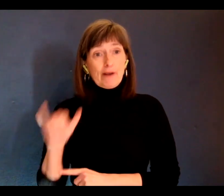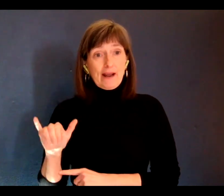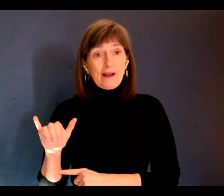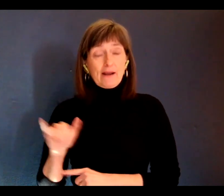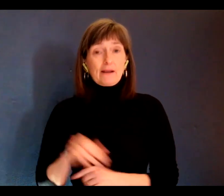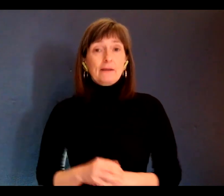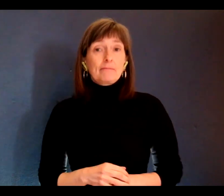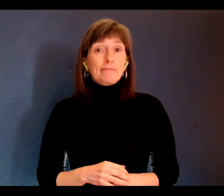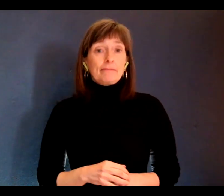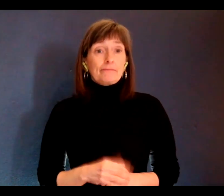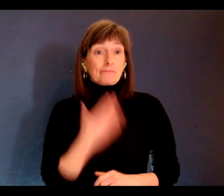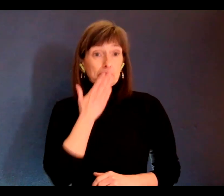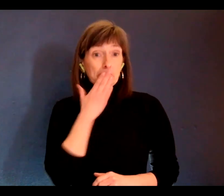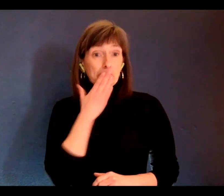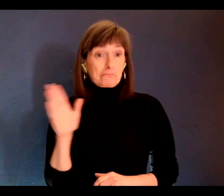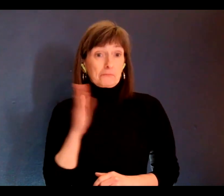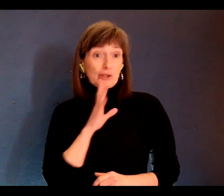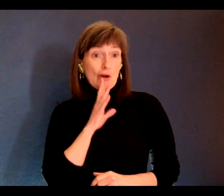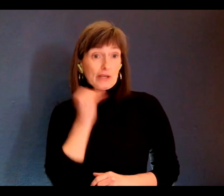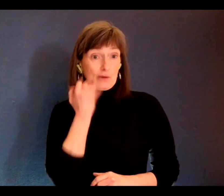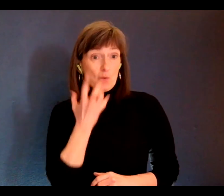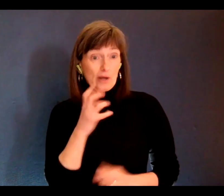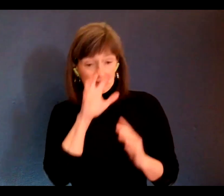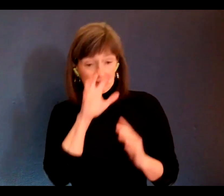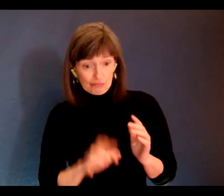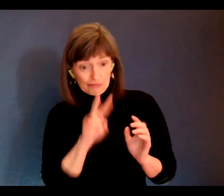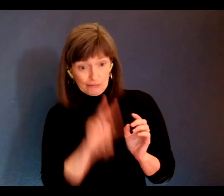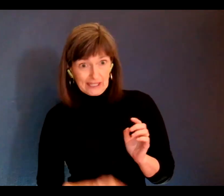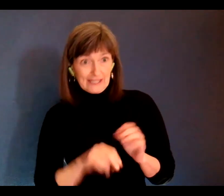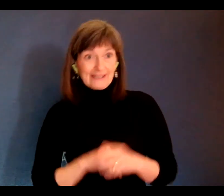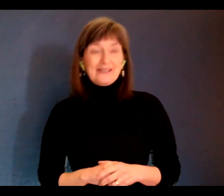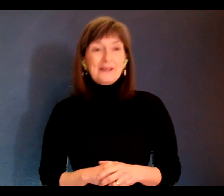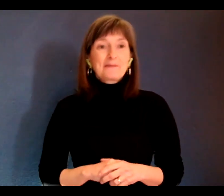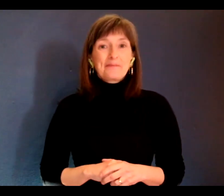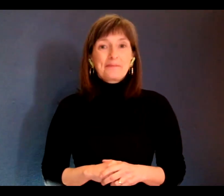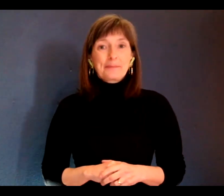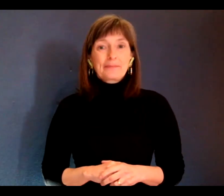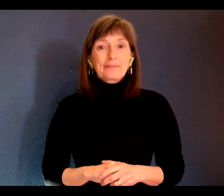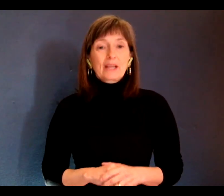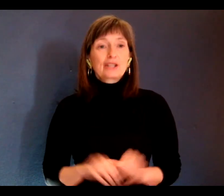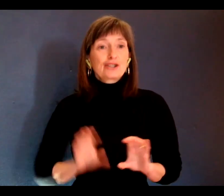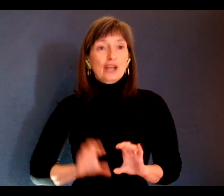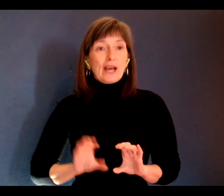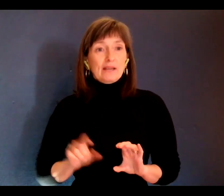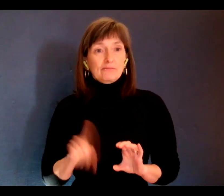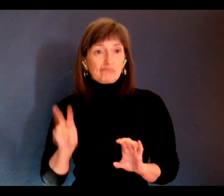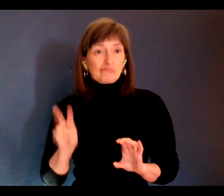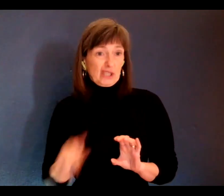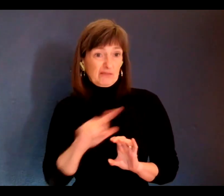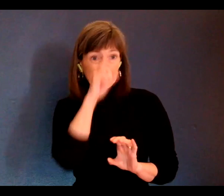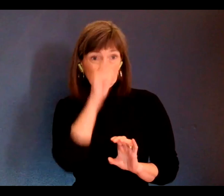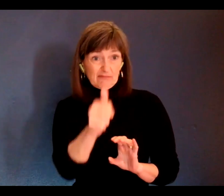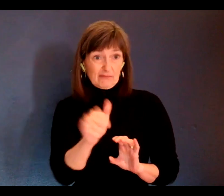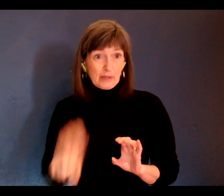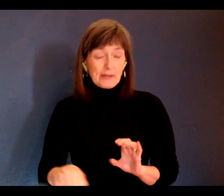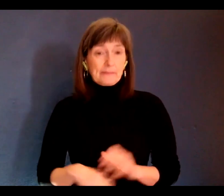feel free to unmute yourself if I don't cover all of this. It says it's in the chat bar for others to read. Ray